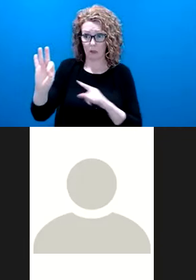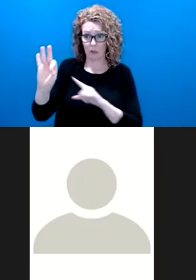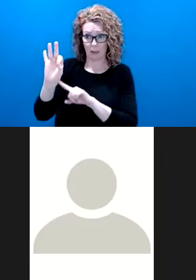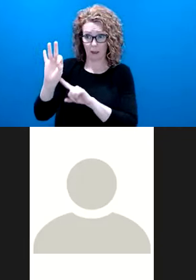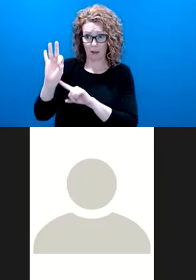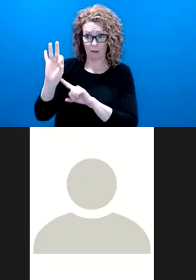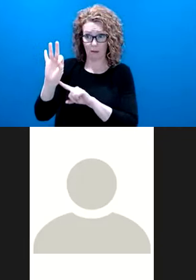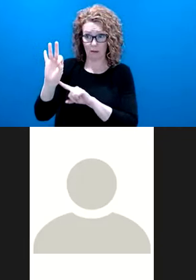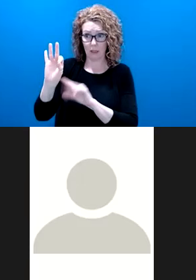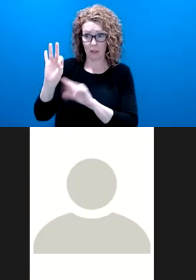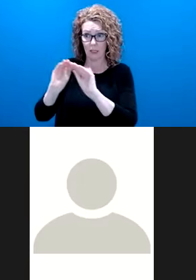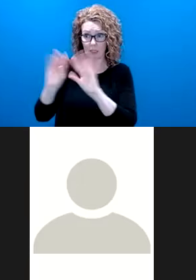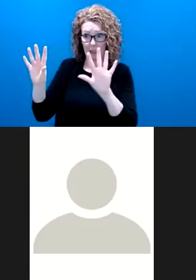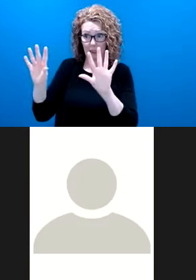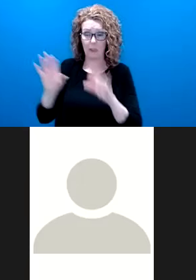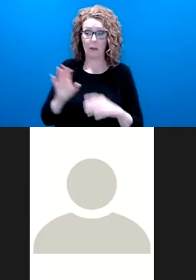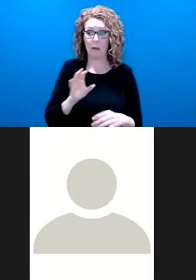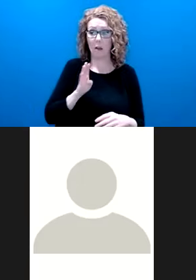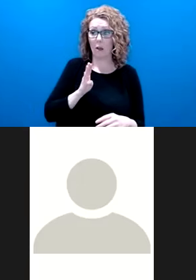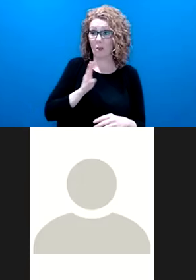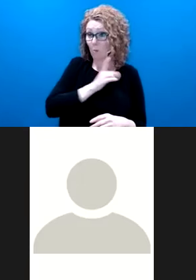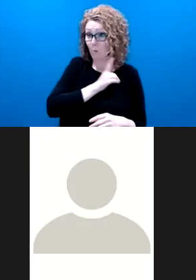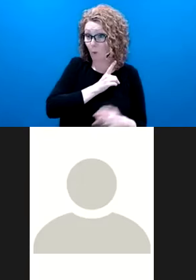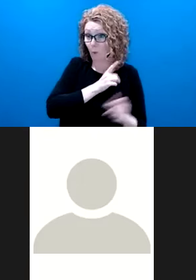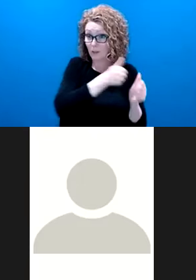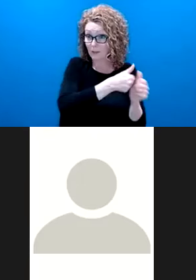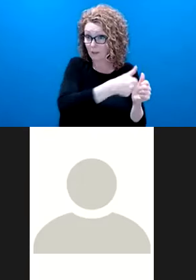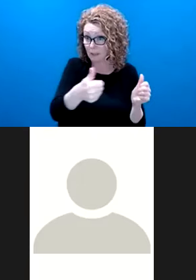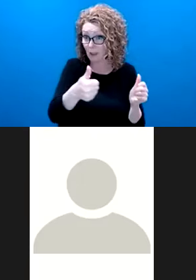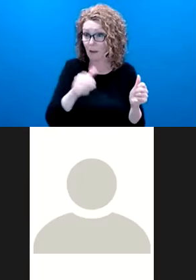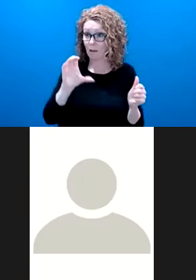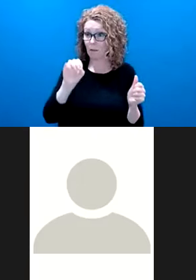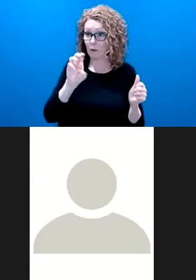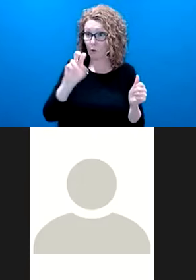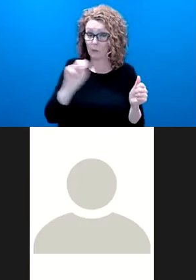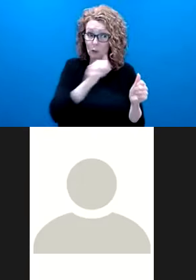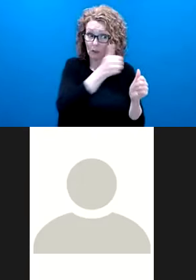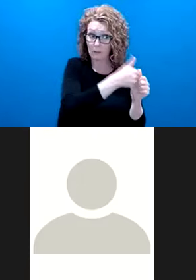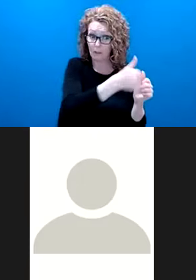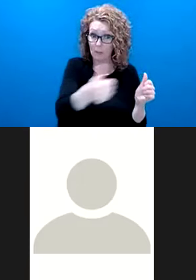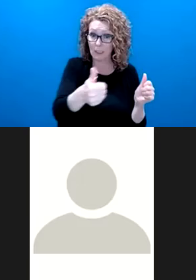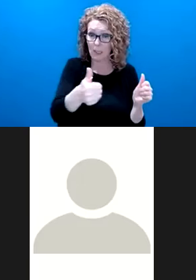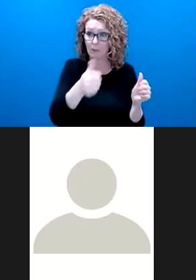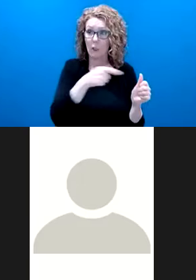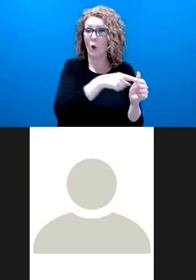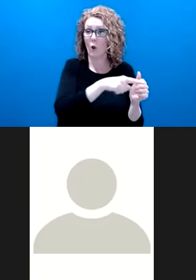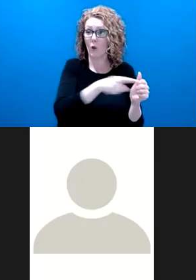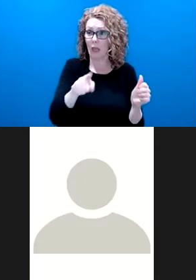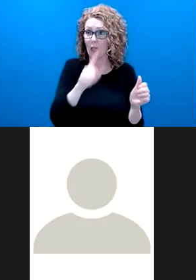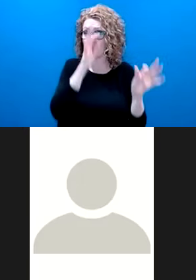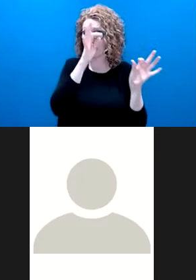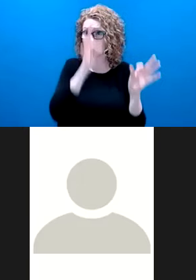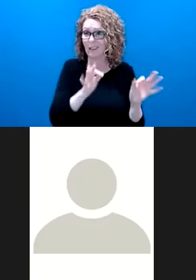is relatively clear that boards and commissions would probably specify for their professions